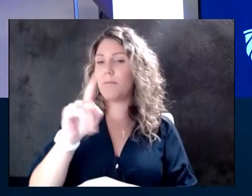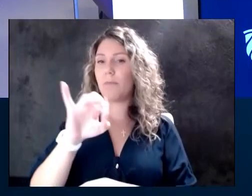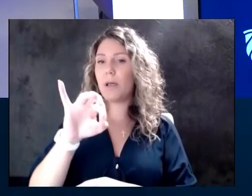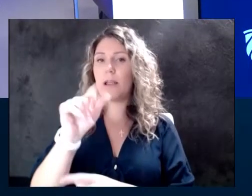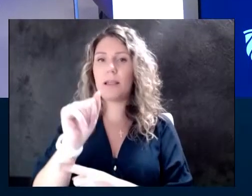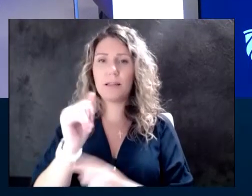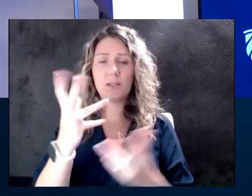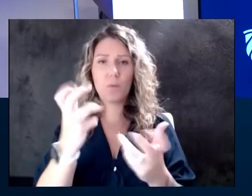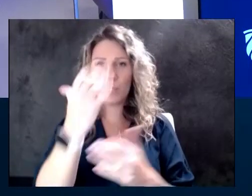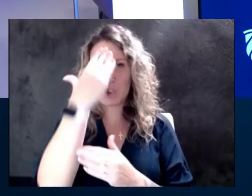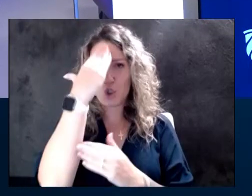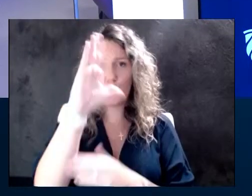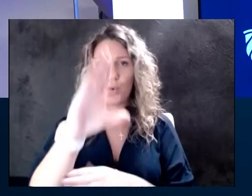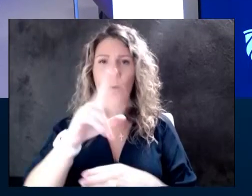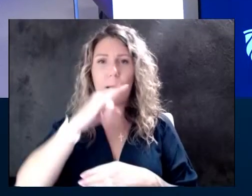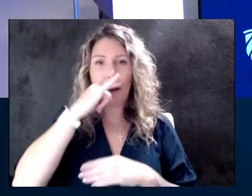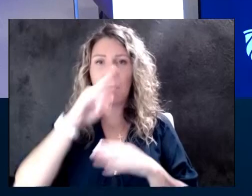mask